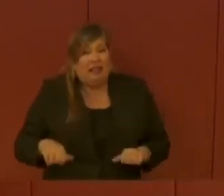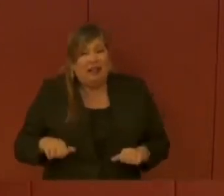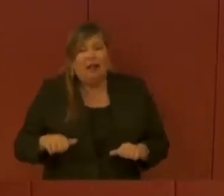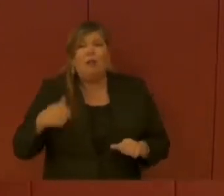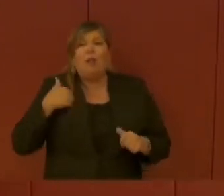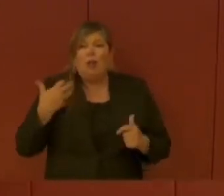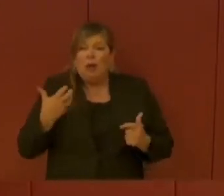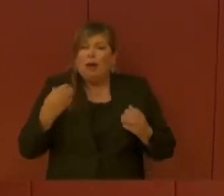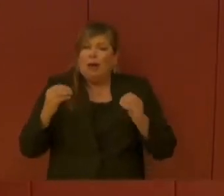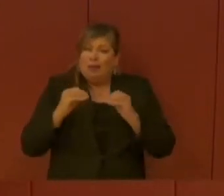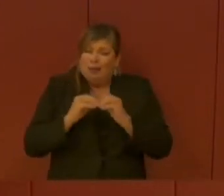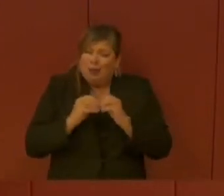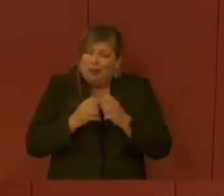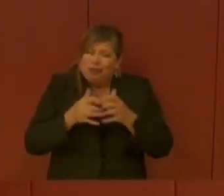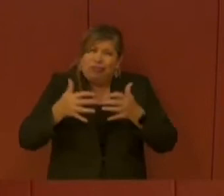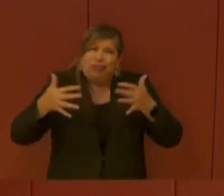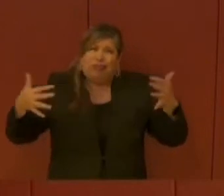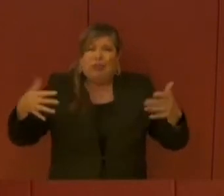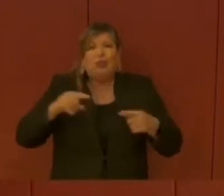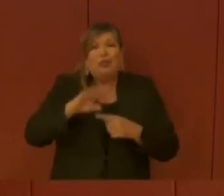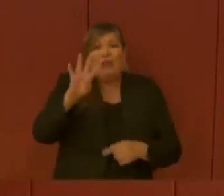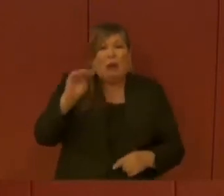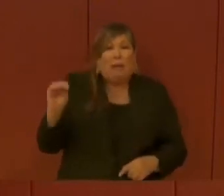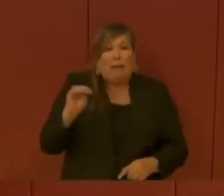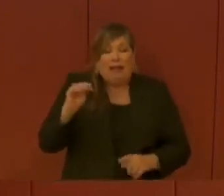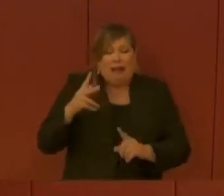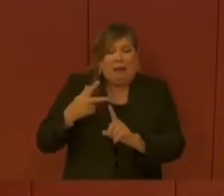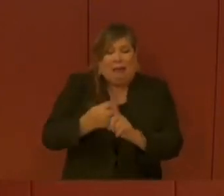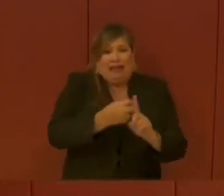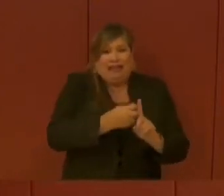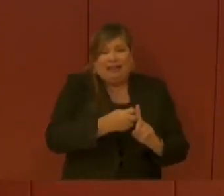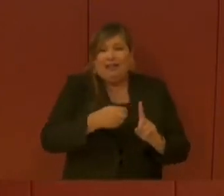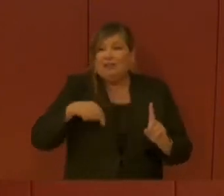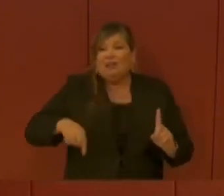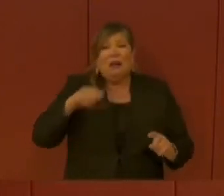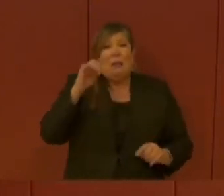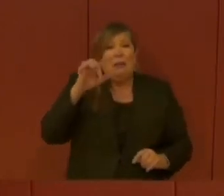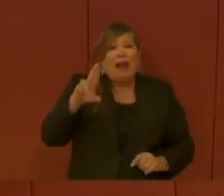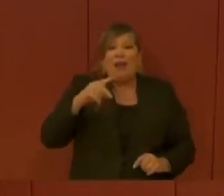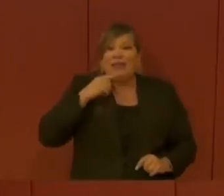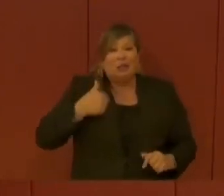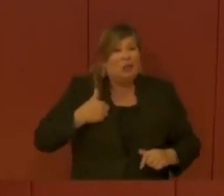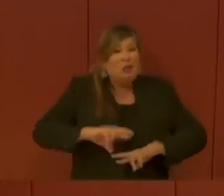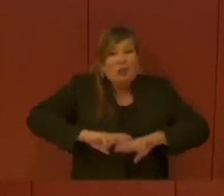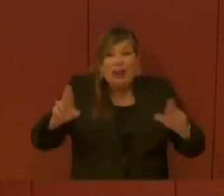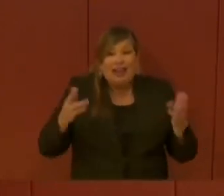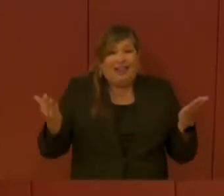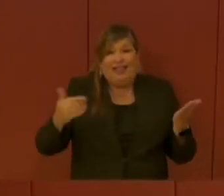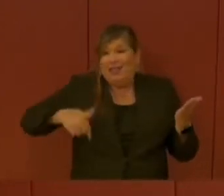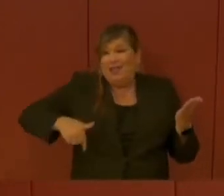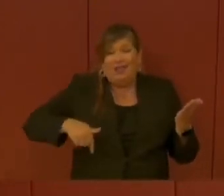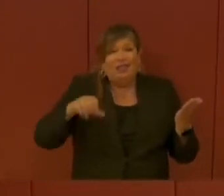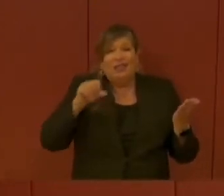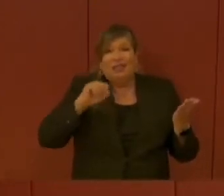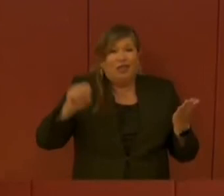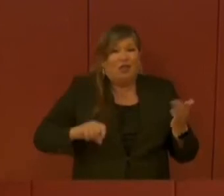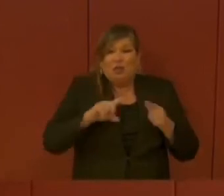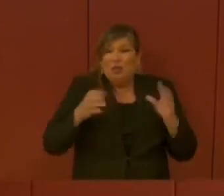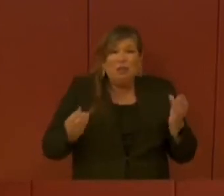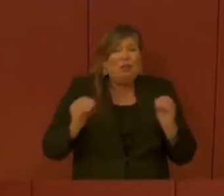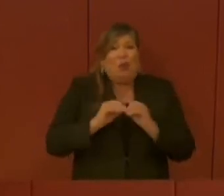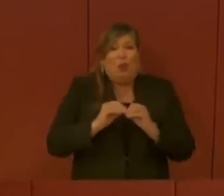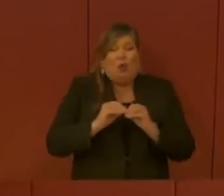The mayor made the point just a moment ago, walked in, said we're ready to do a lot more, and that's music to our ears. That's exactly what we want to